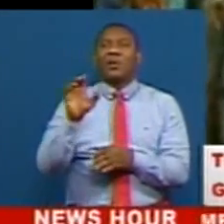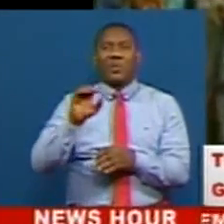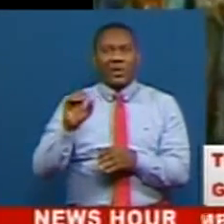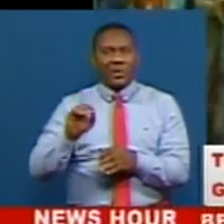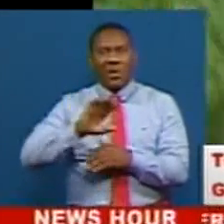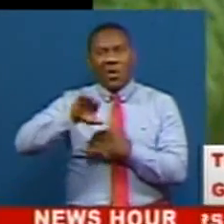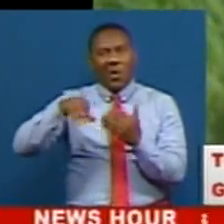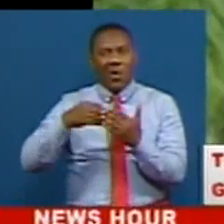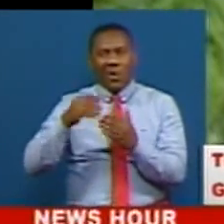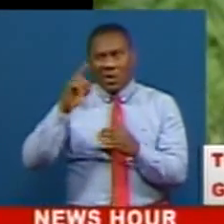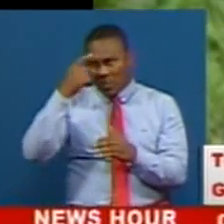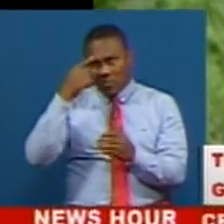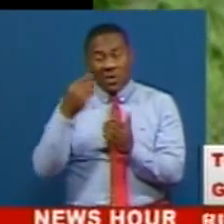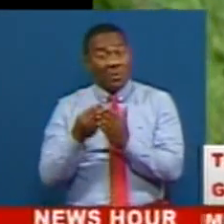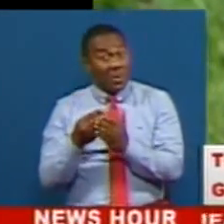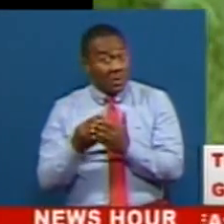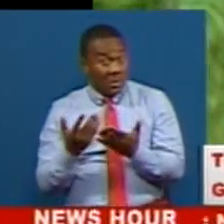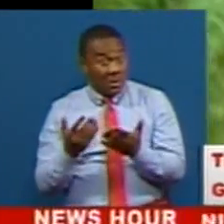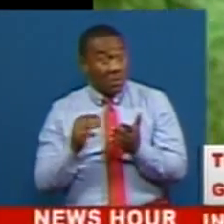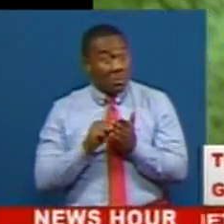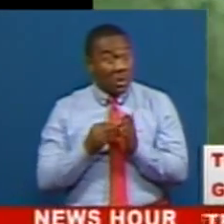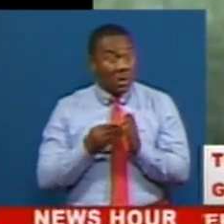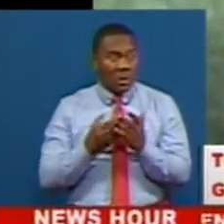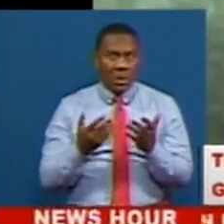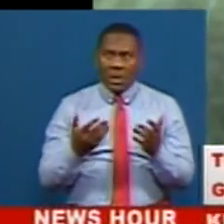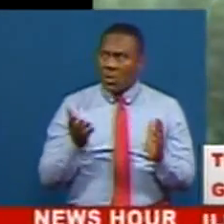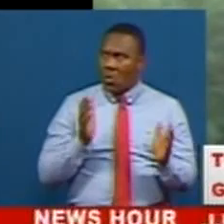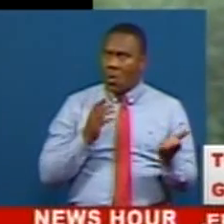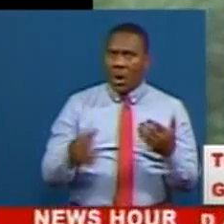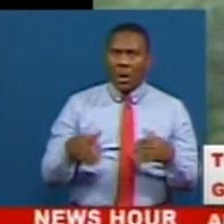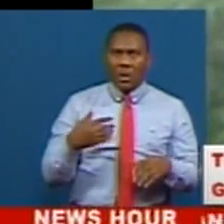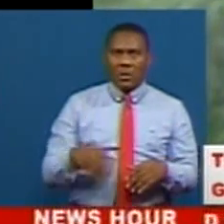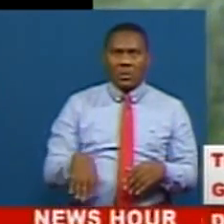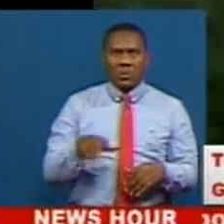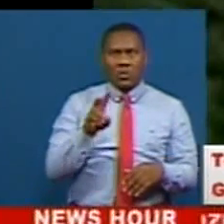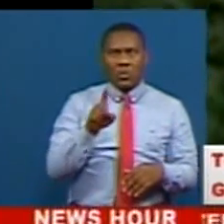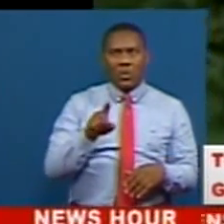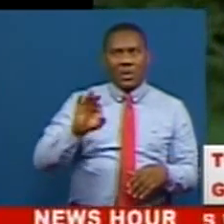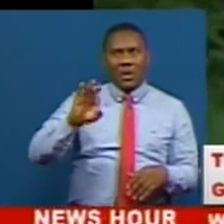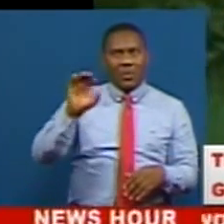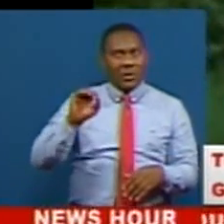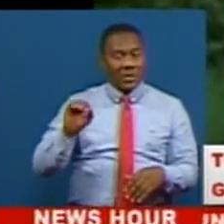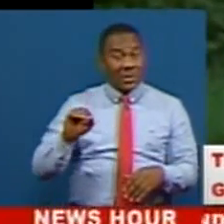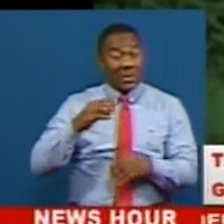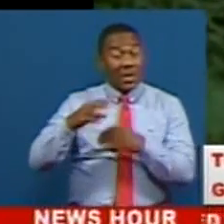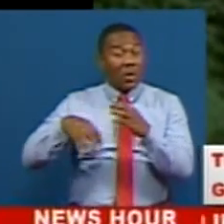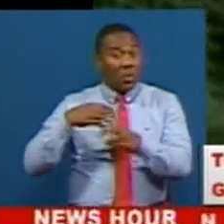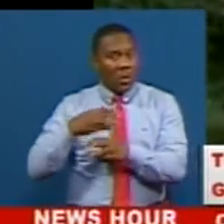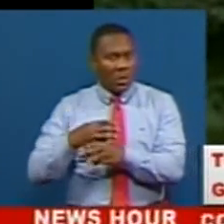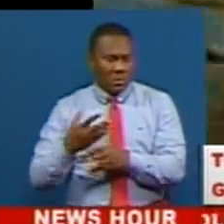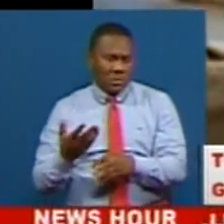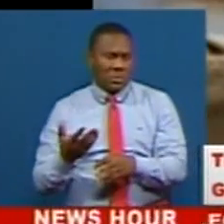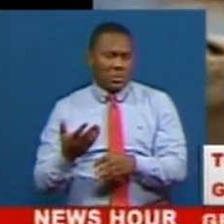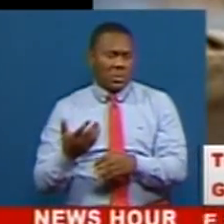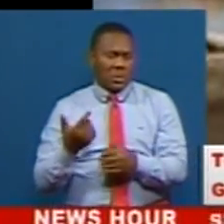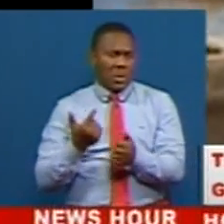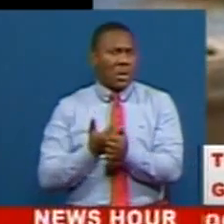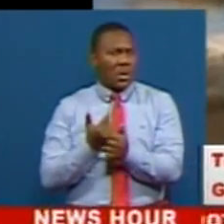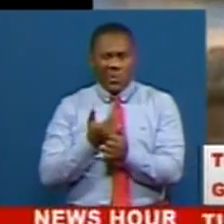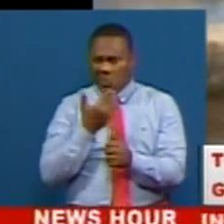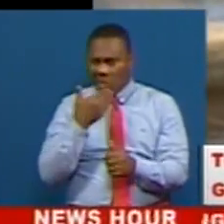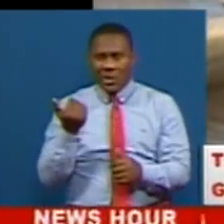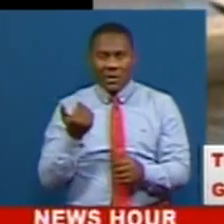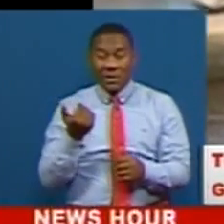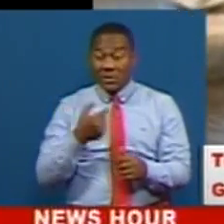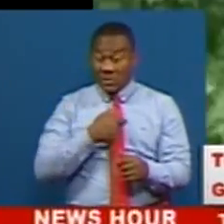GDP. This puts the country above the global average of 2.9%. With a huge population of